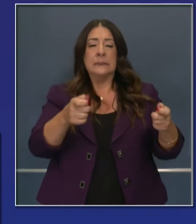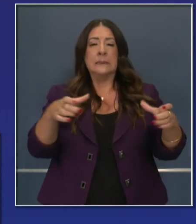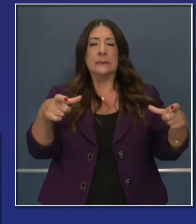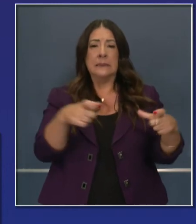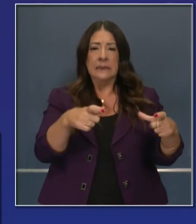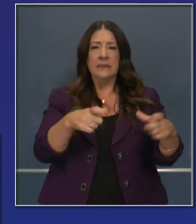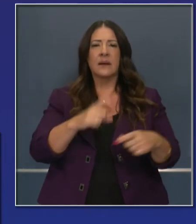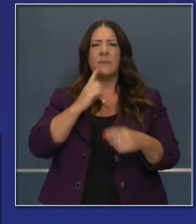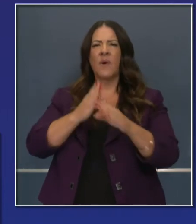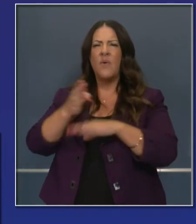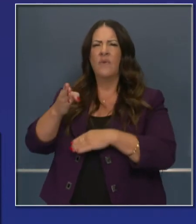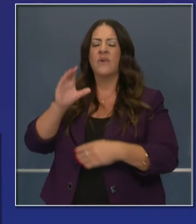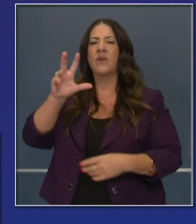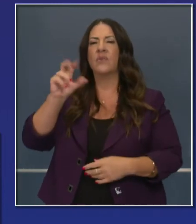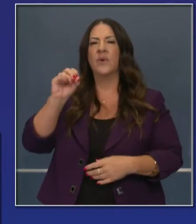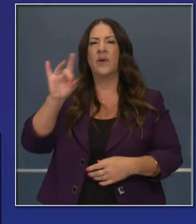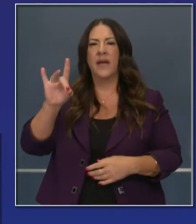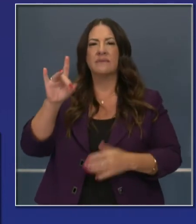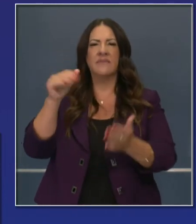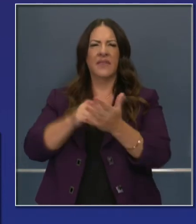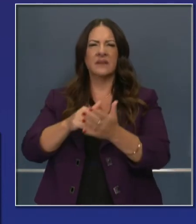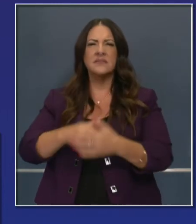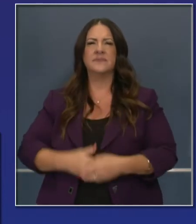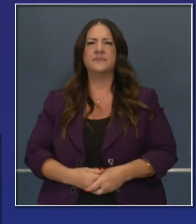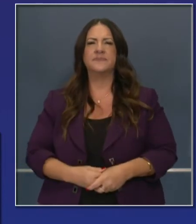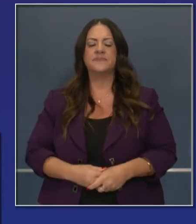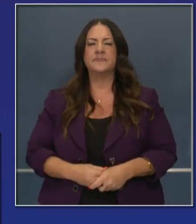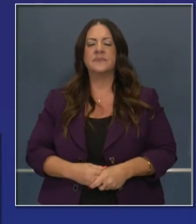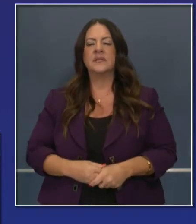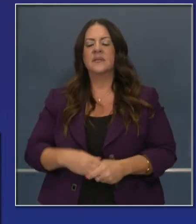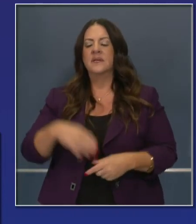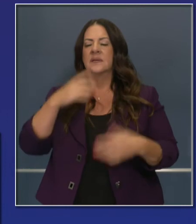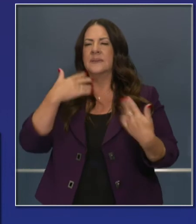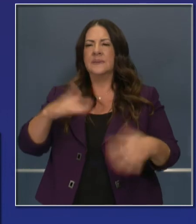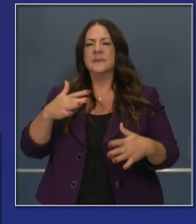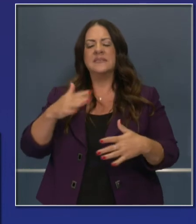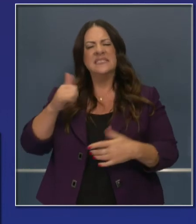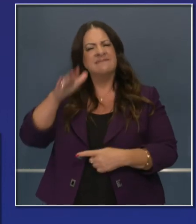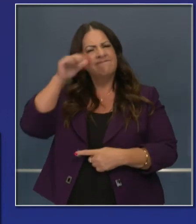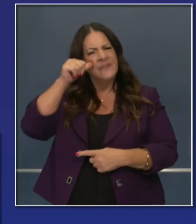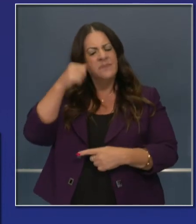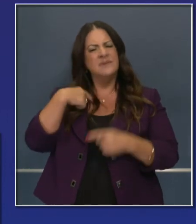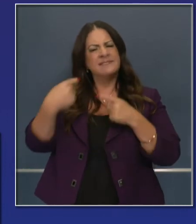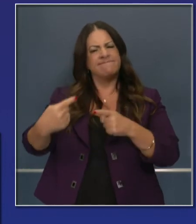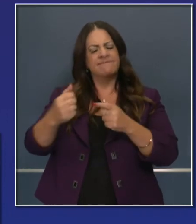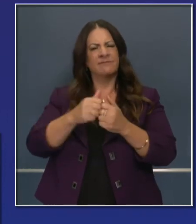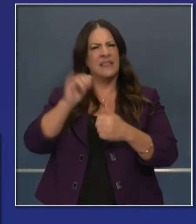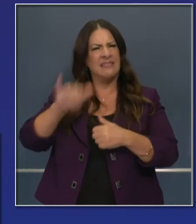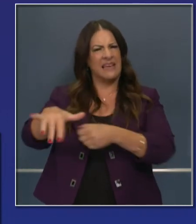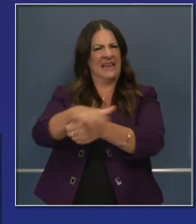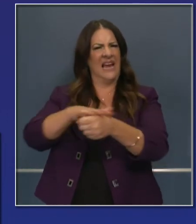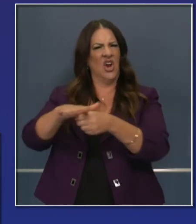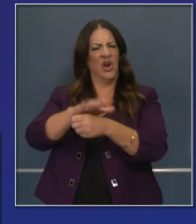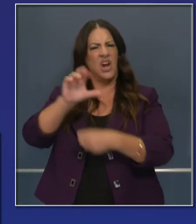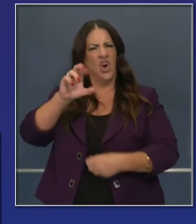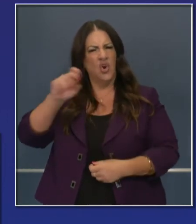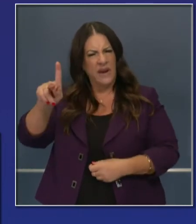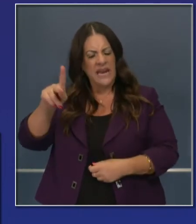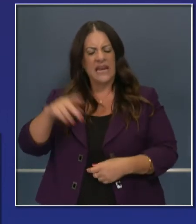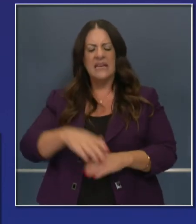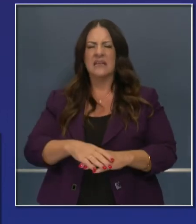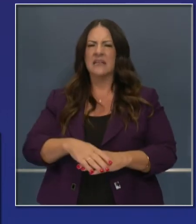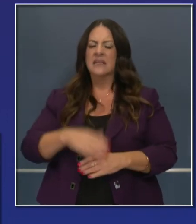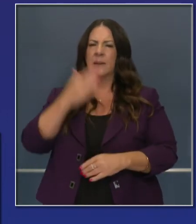subside, meaning we're seeing a plateauing of the growth of that fire. Again, still a stubborn fire, substantially impacted because of